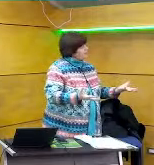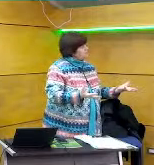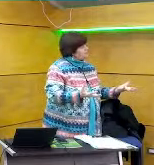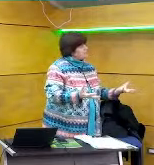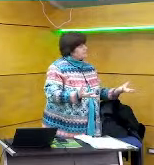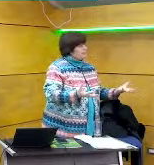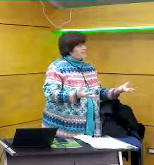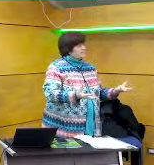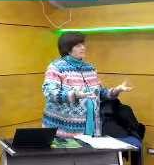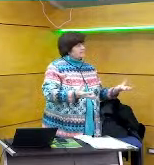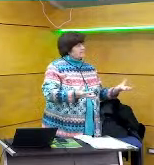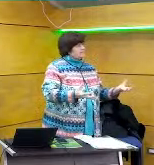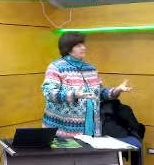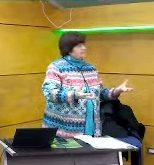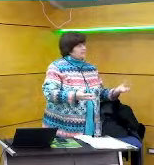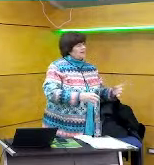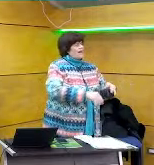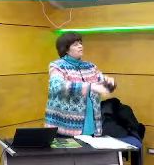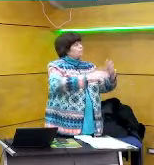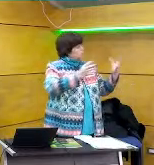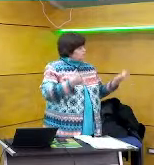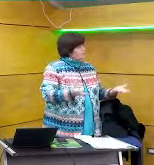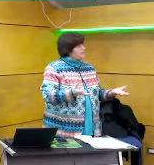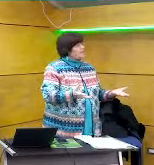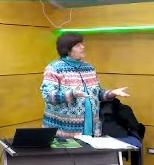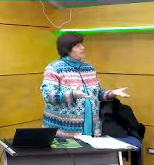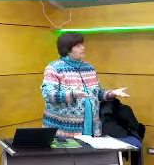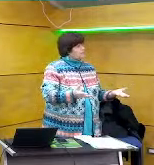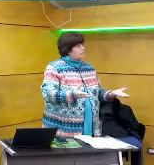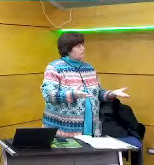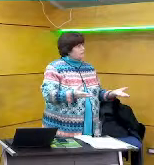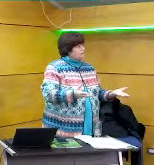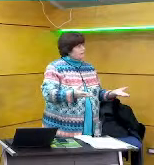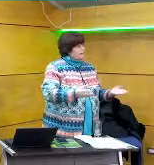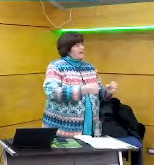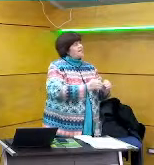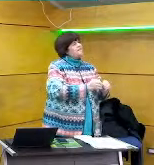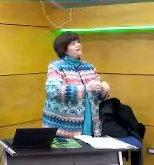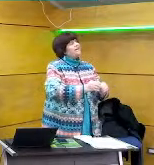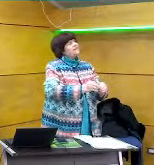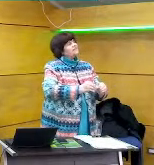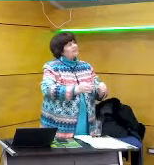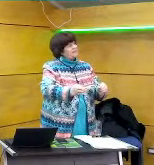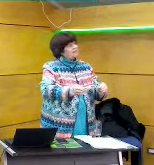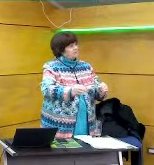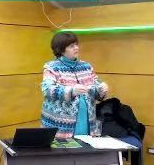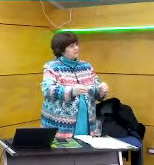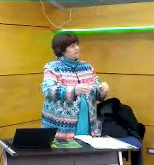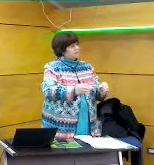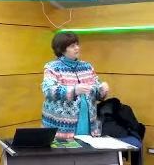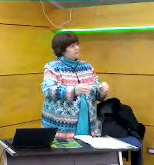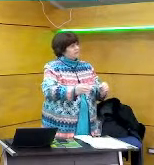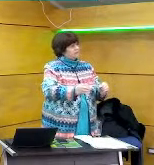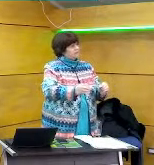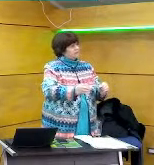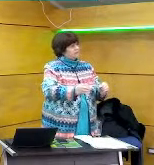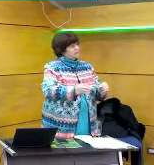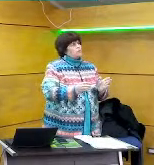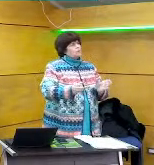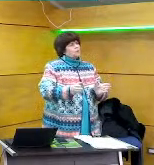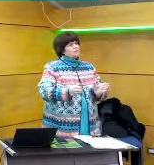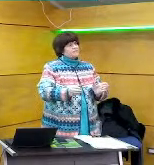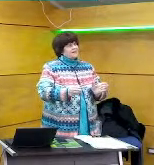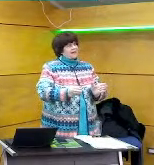set it up for success and have words that they know, and then later you